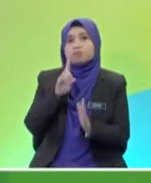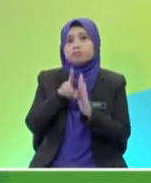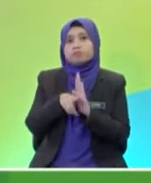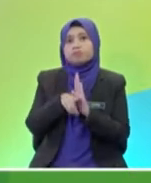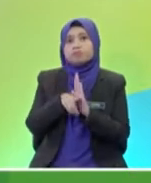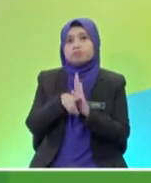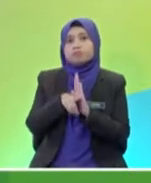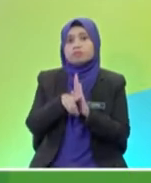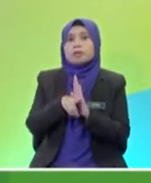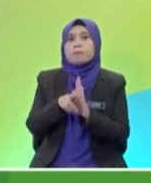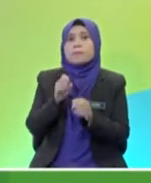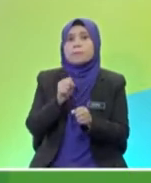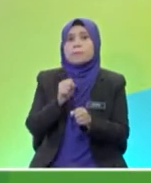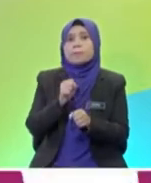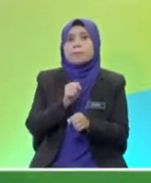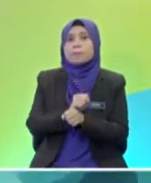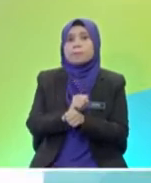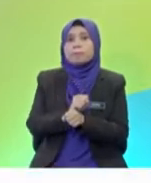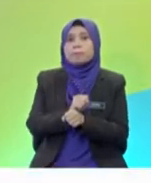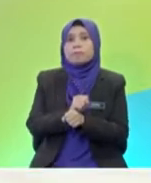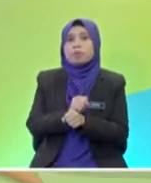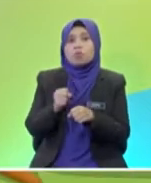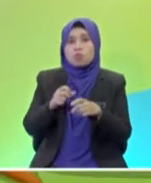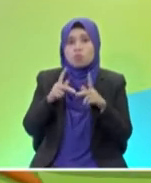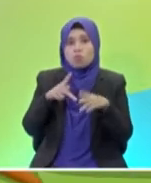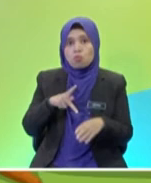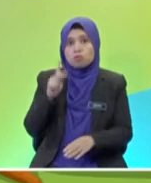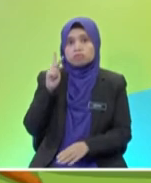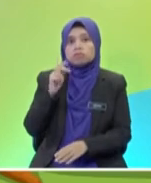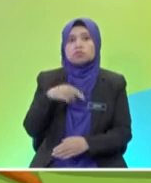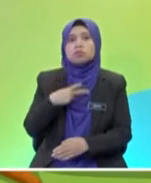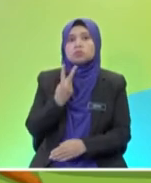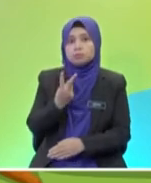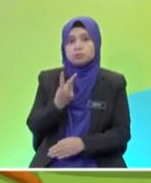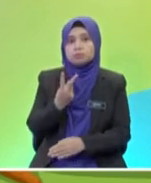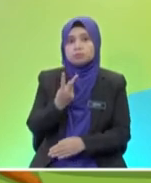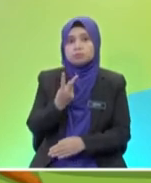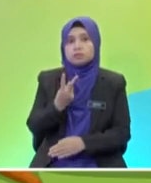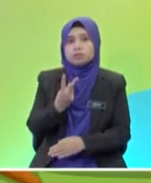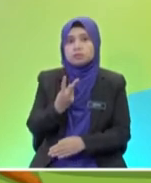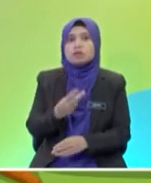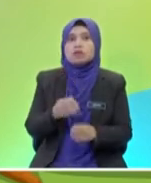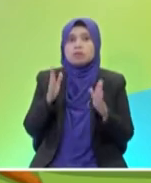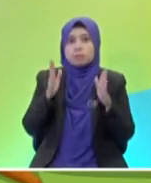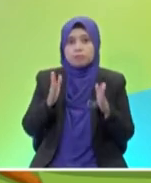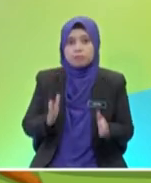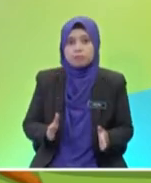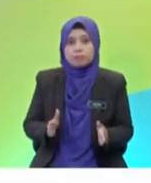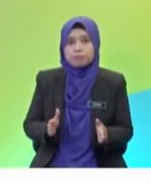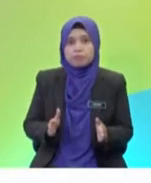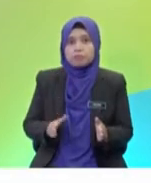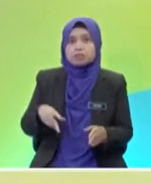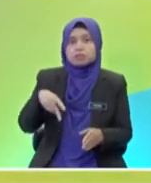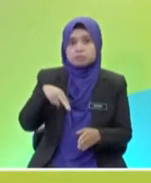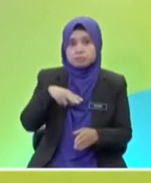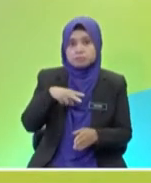John, what was that? That sound was loud. It seems like there's some humans that are cutting down trees